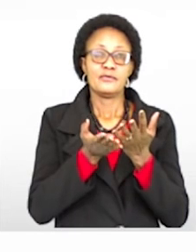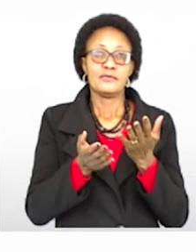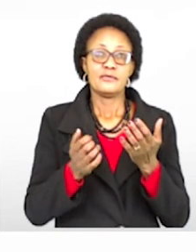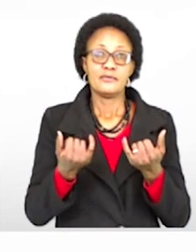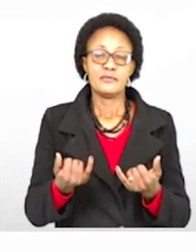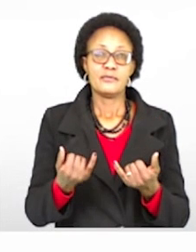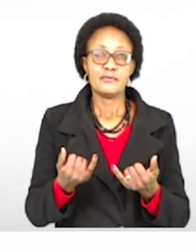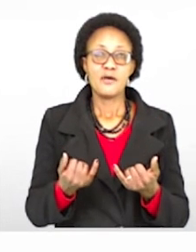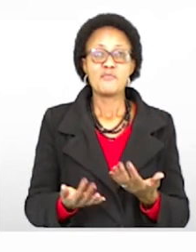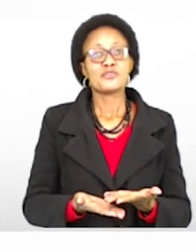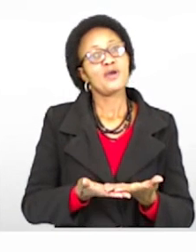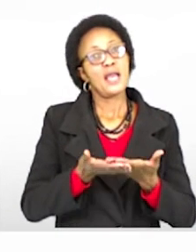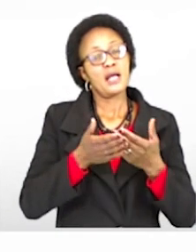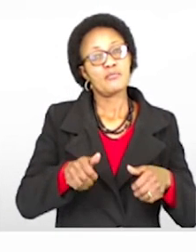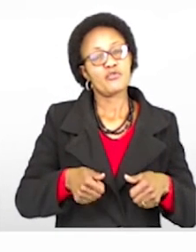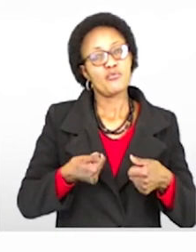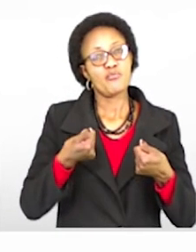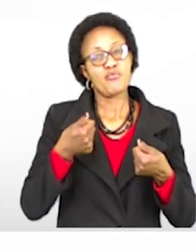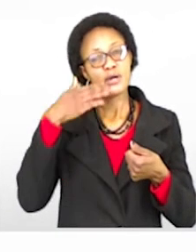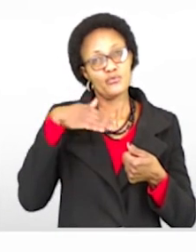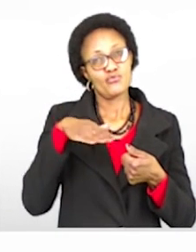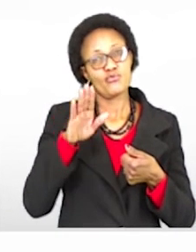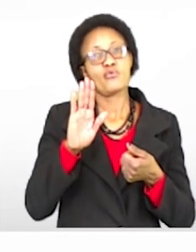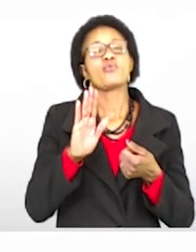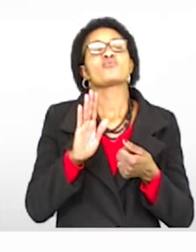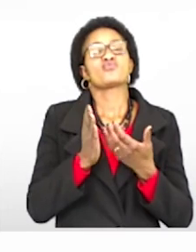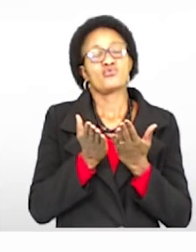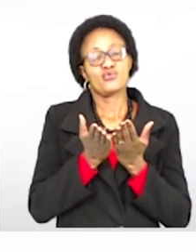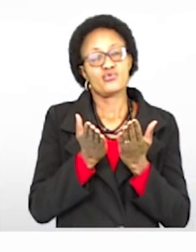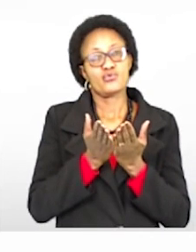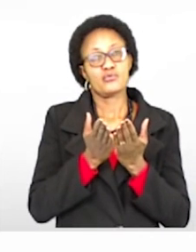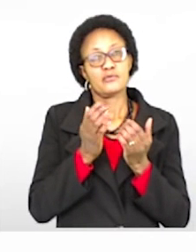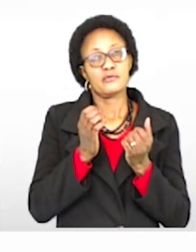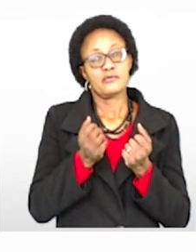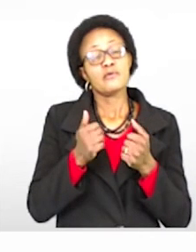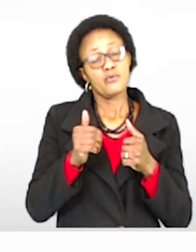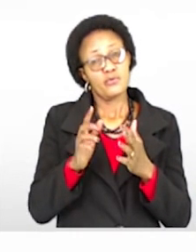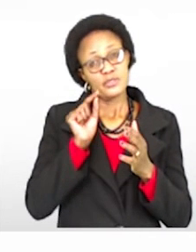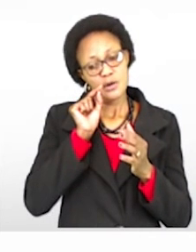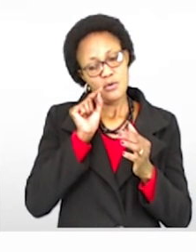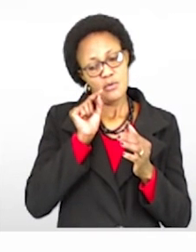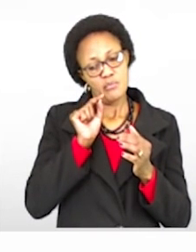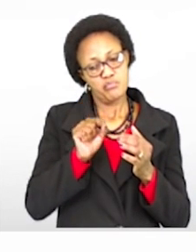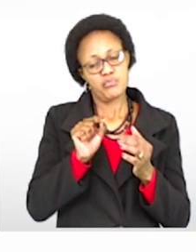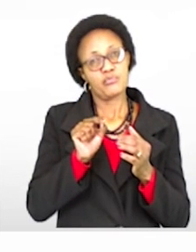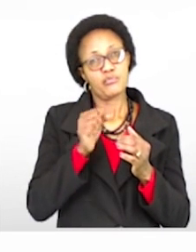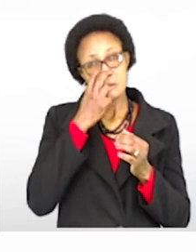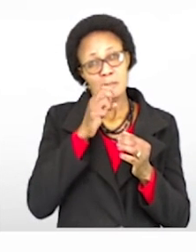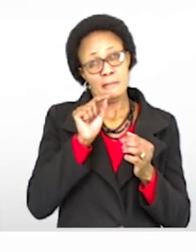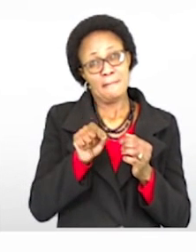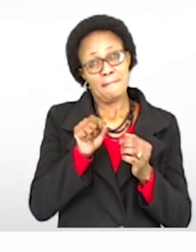to help this boy get to school. So we start on the dot and we go up